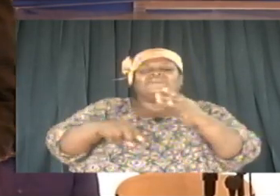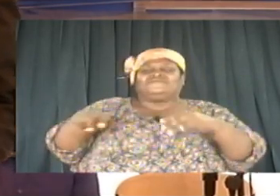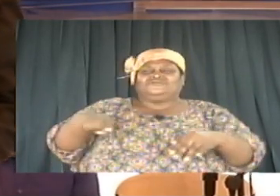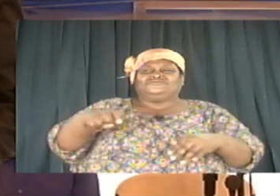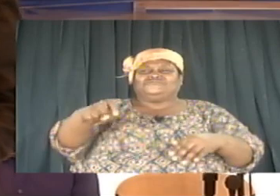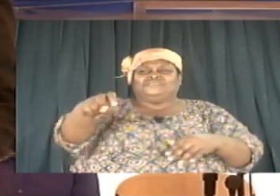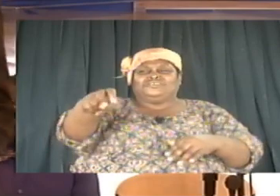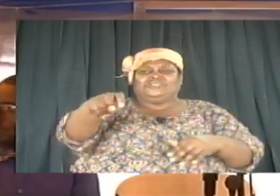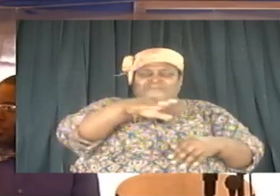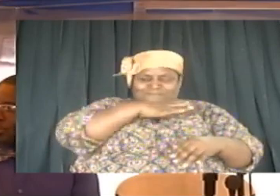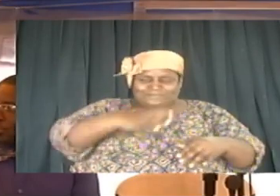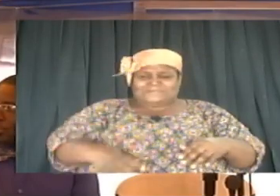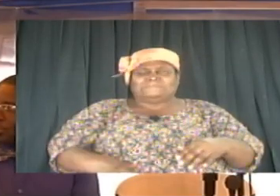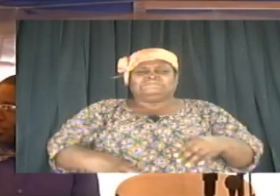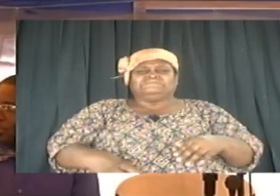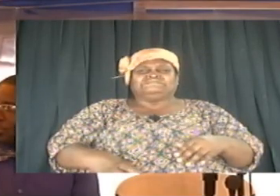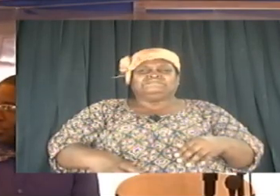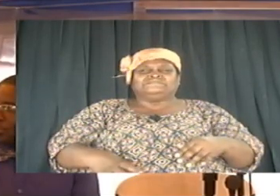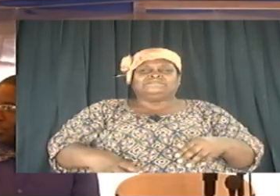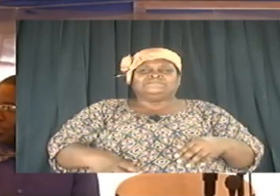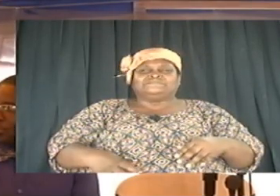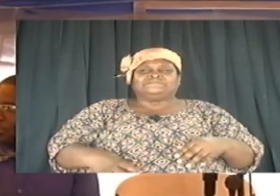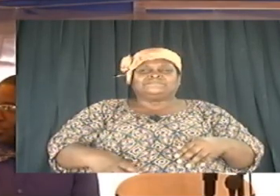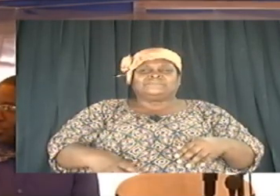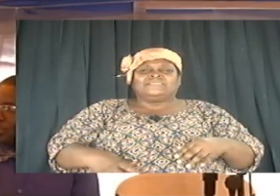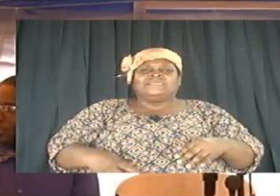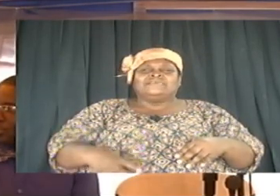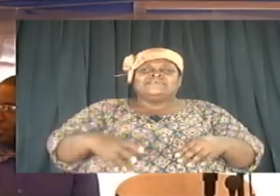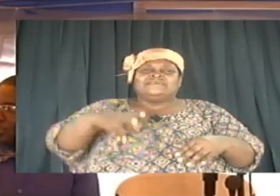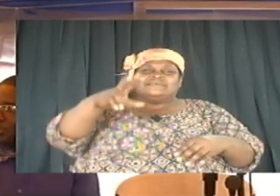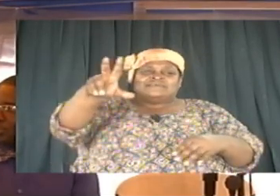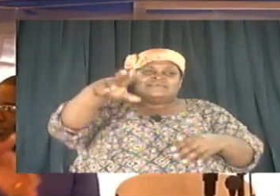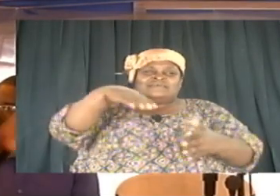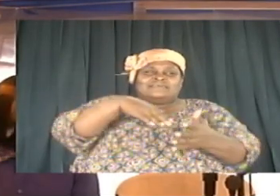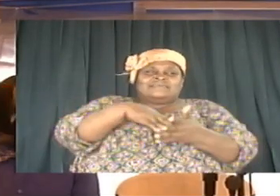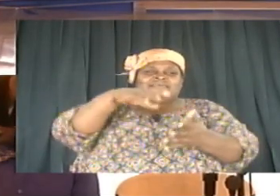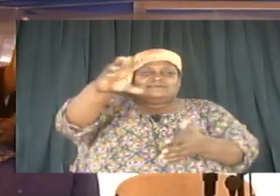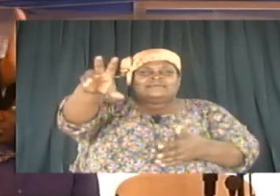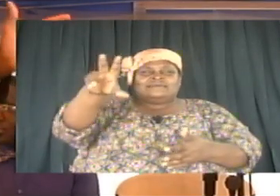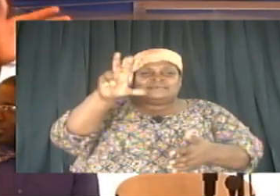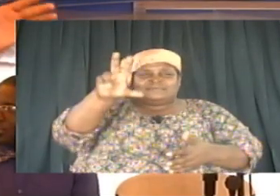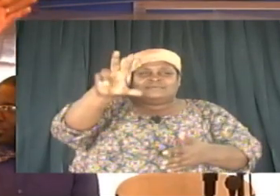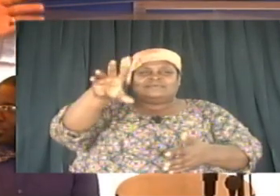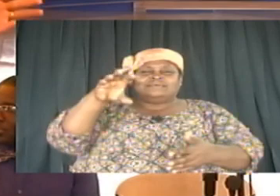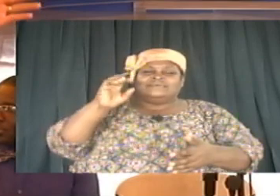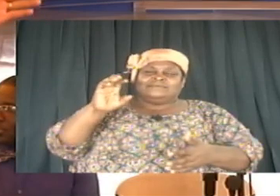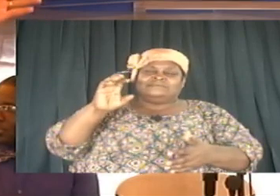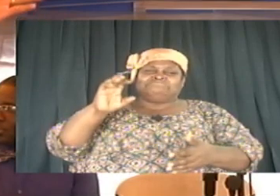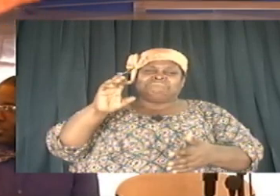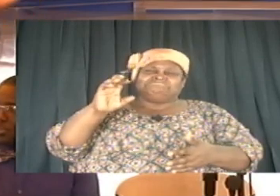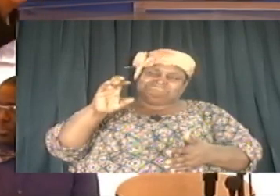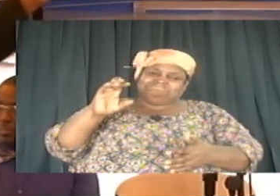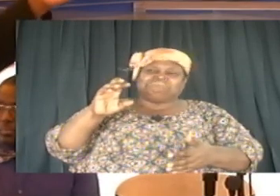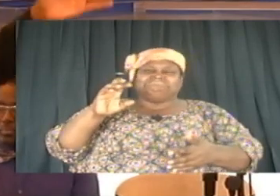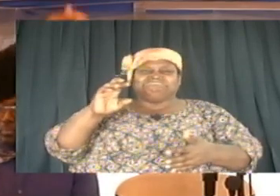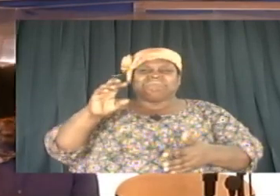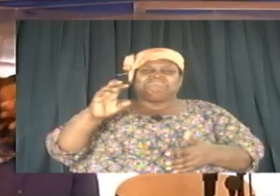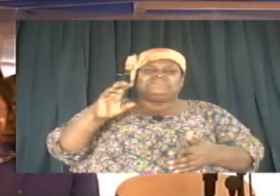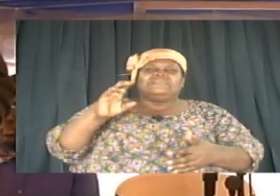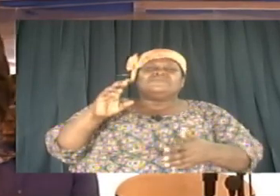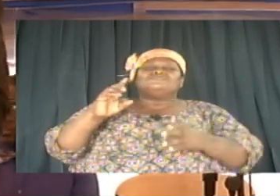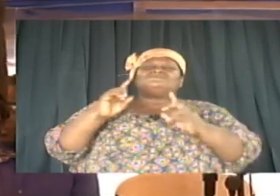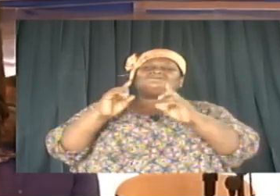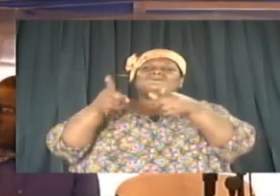coming around the final bend on the 300, we're almost coming on that stretch to head down